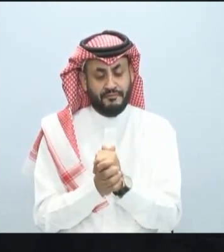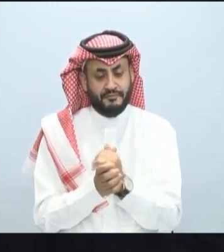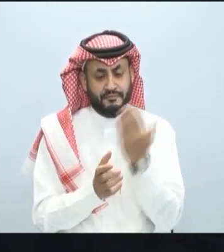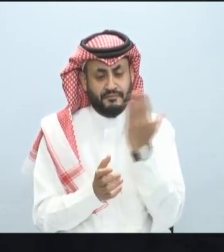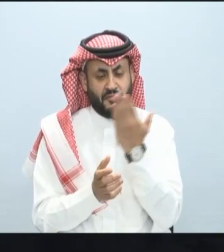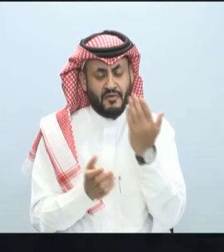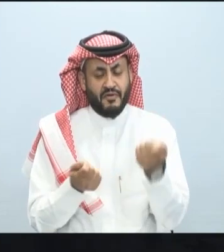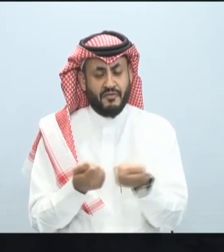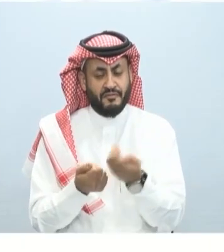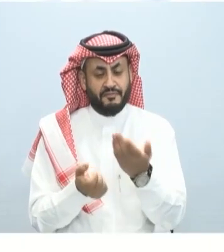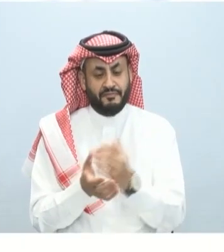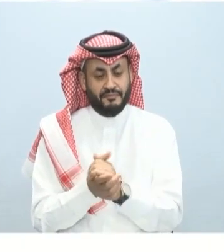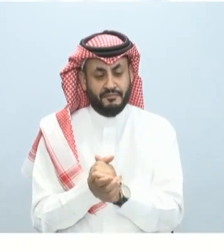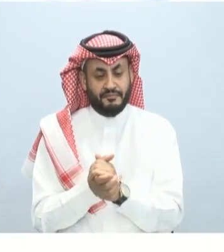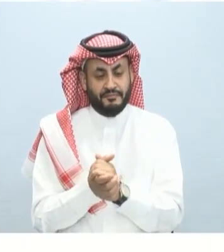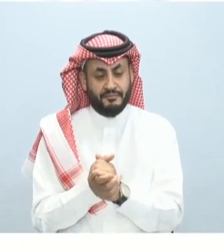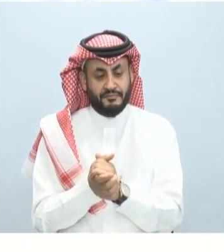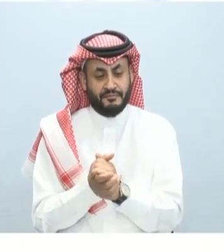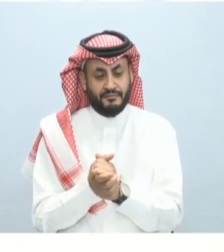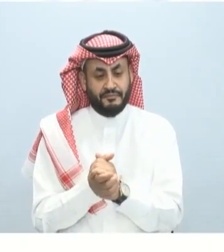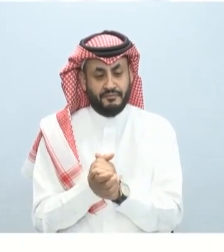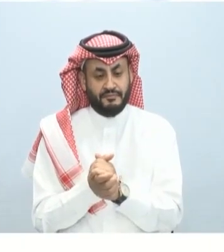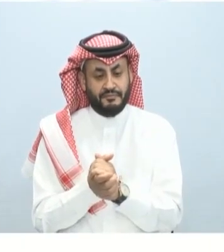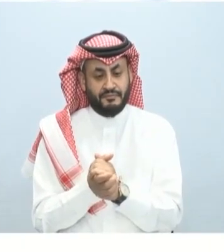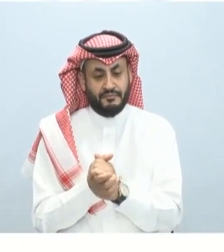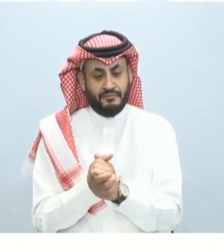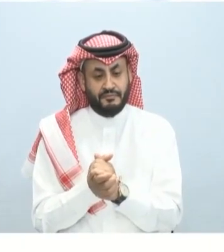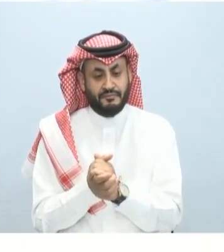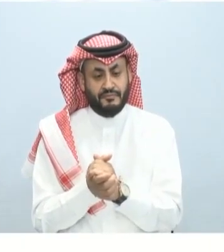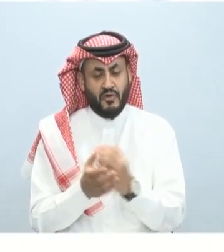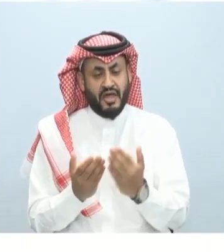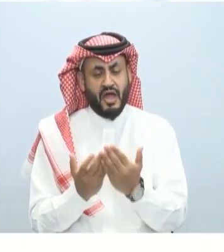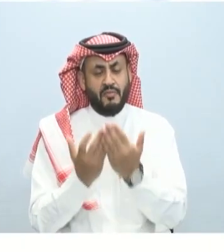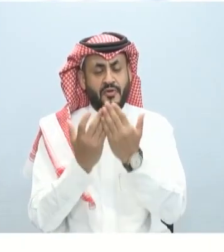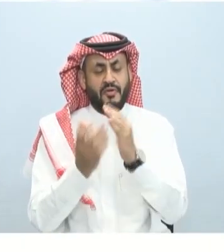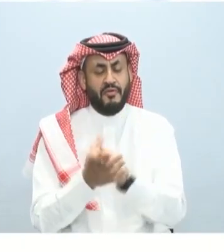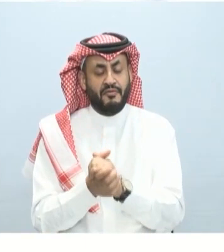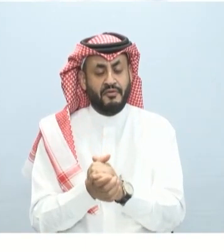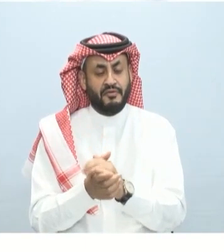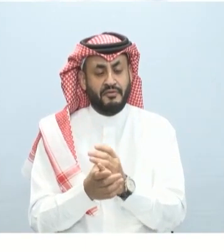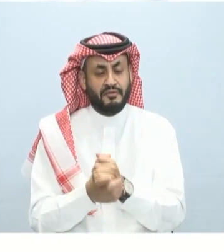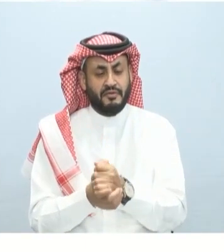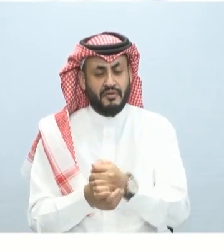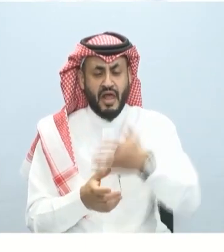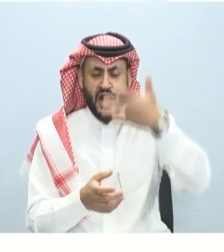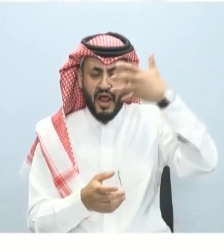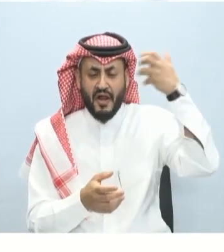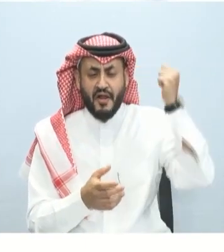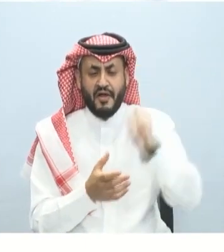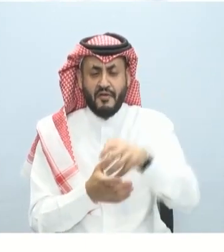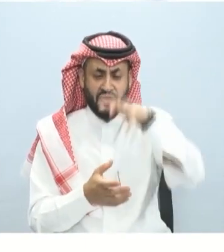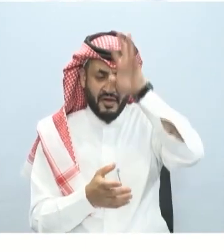it together here. A coming-of-age film. The Lion King is a coming-of-age